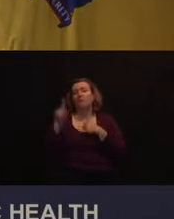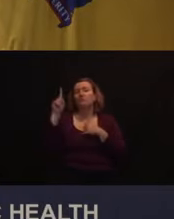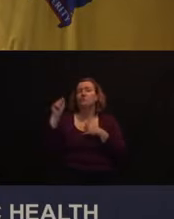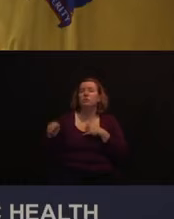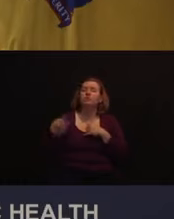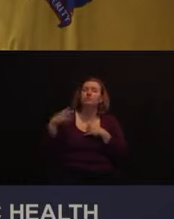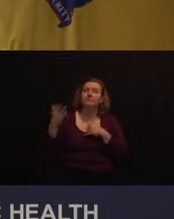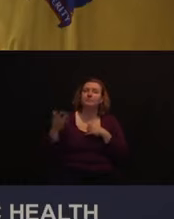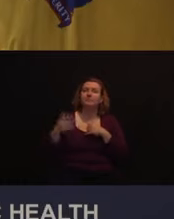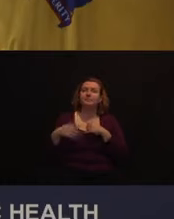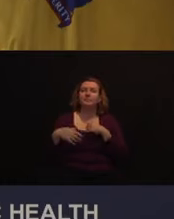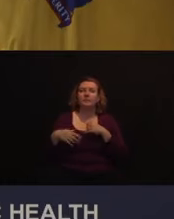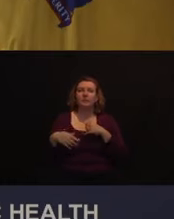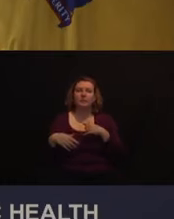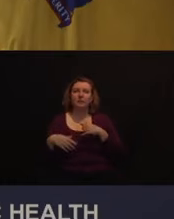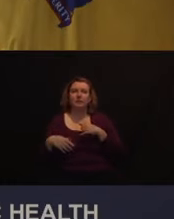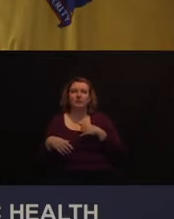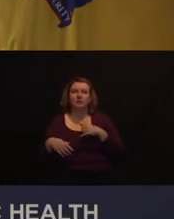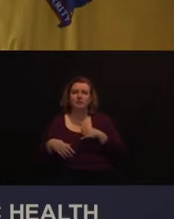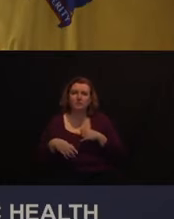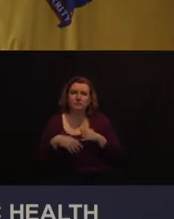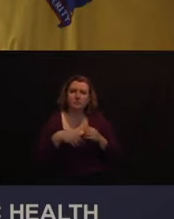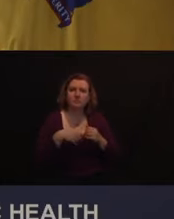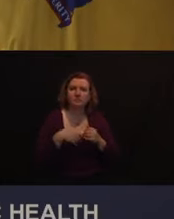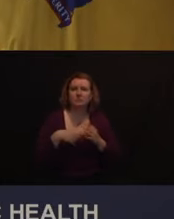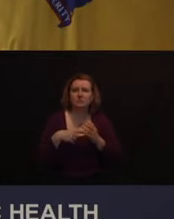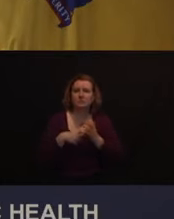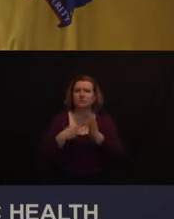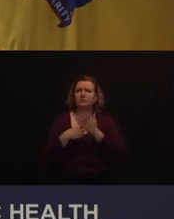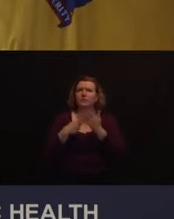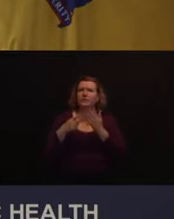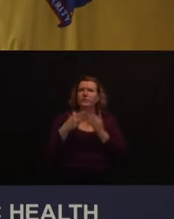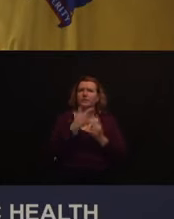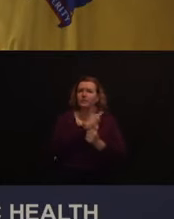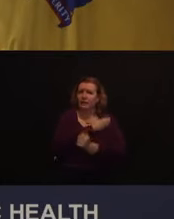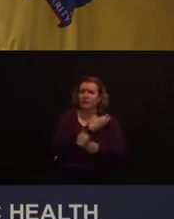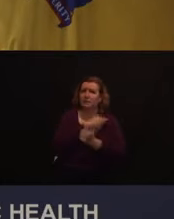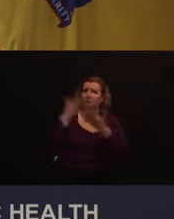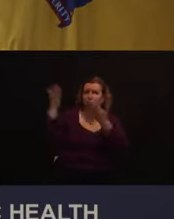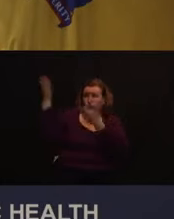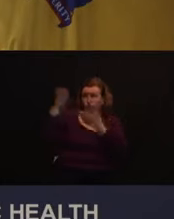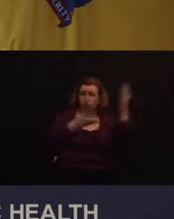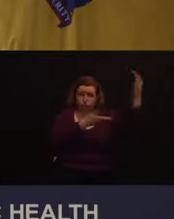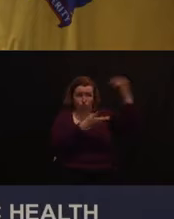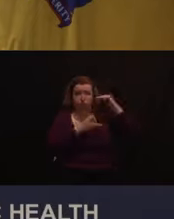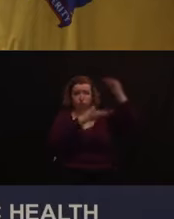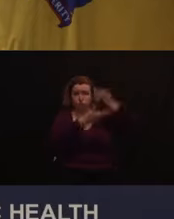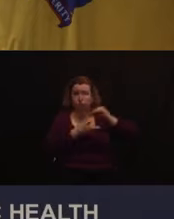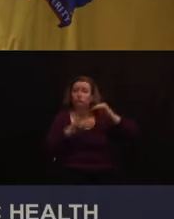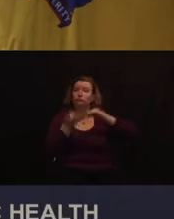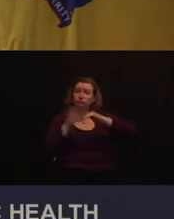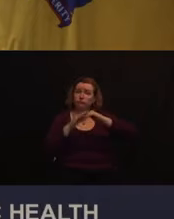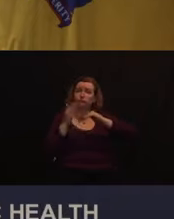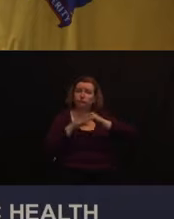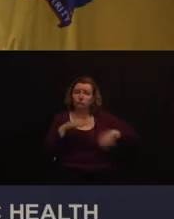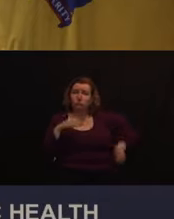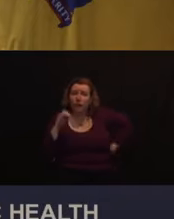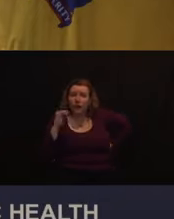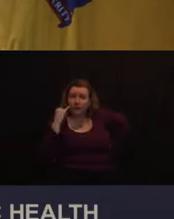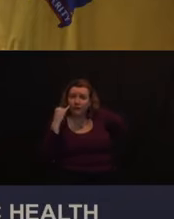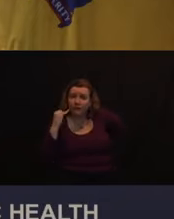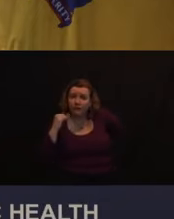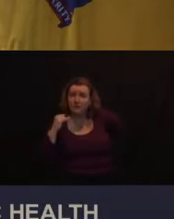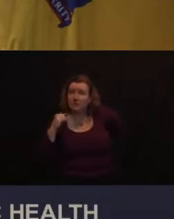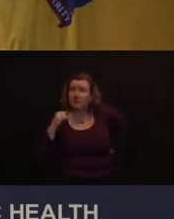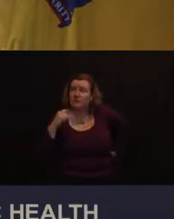as you were talking about, Commissioner, the vaccine delivery is increasing for the coming week. If this pattern continues